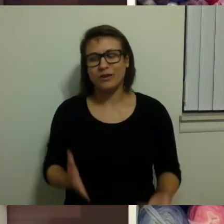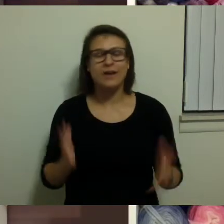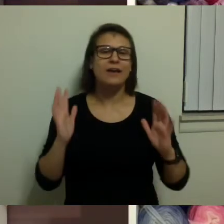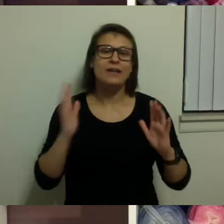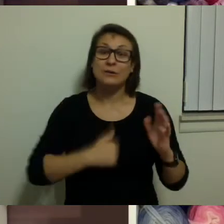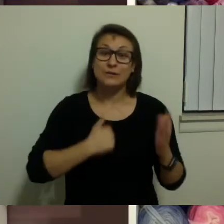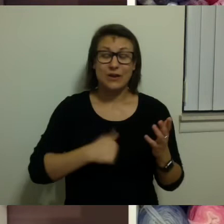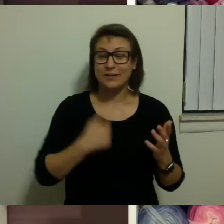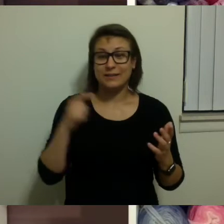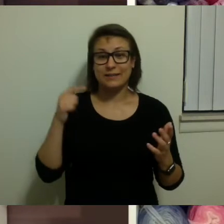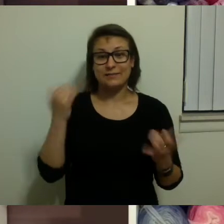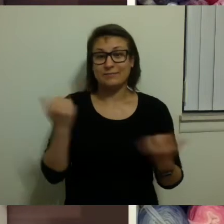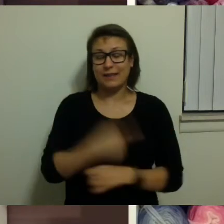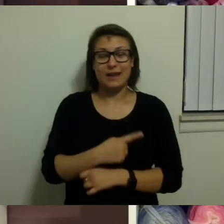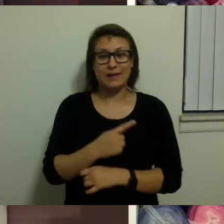has been